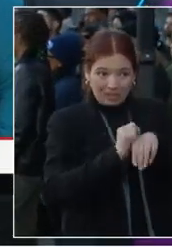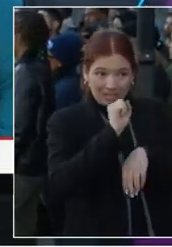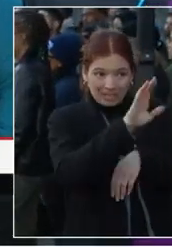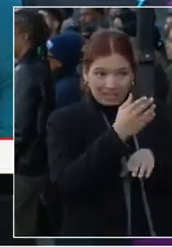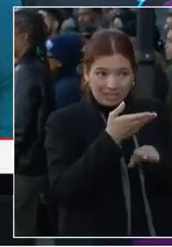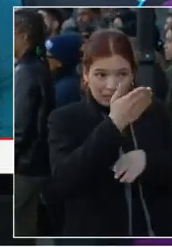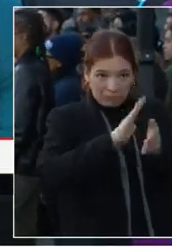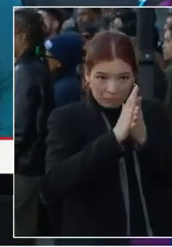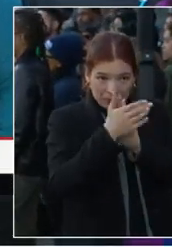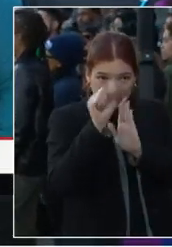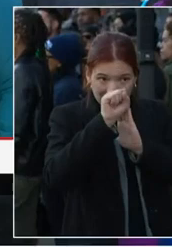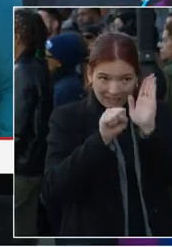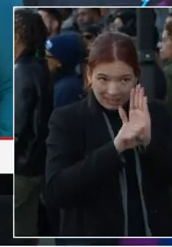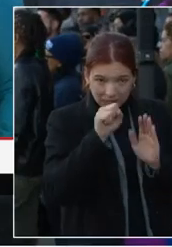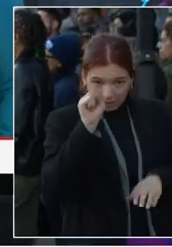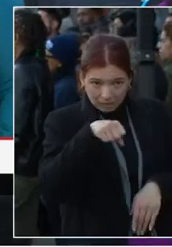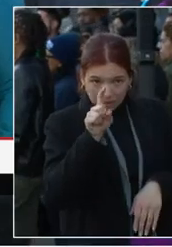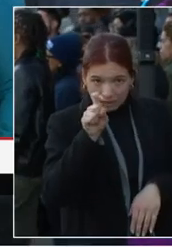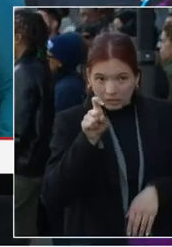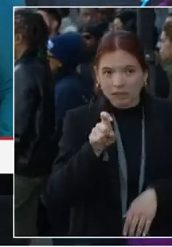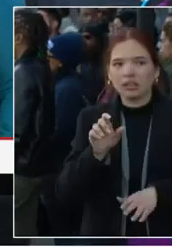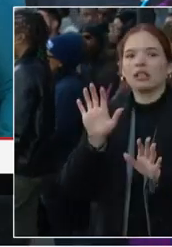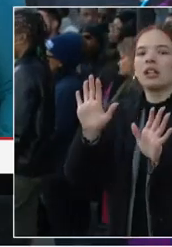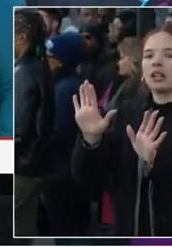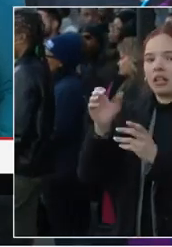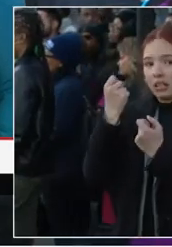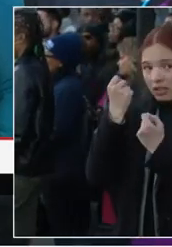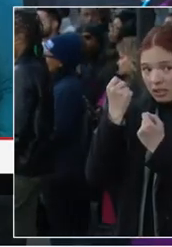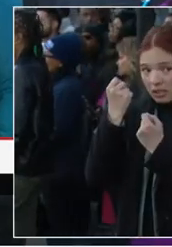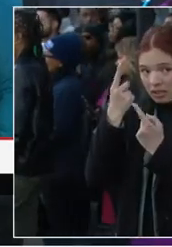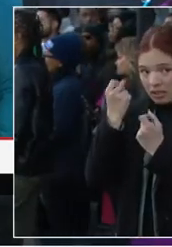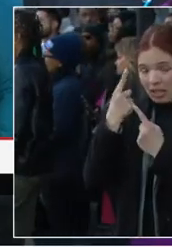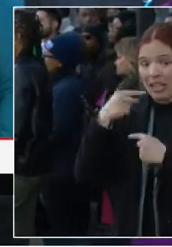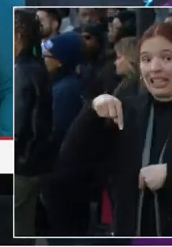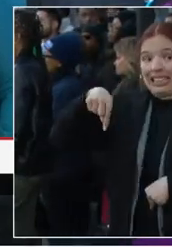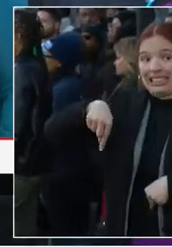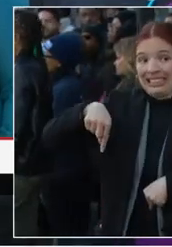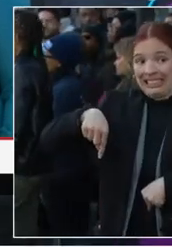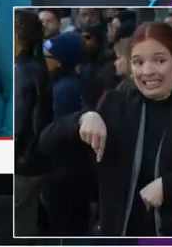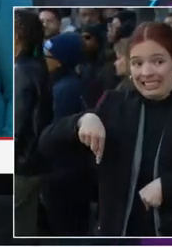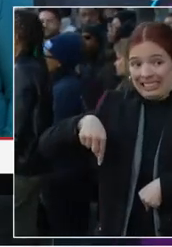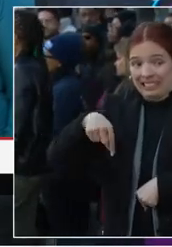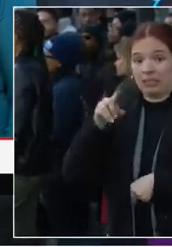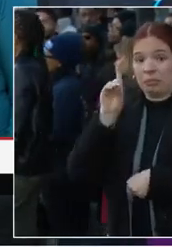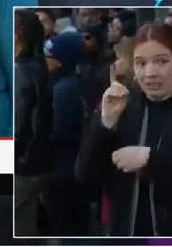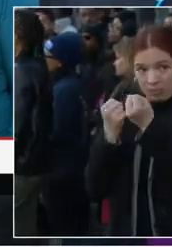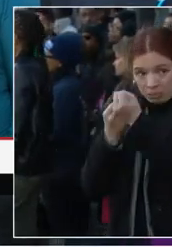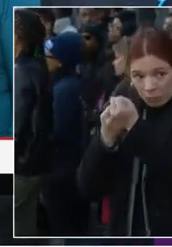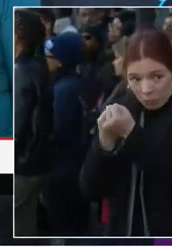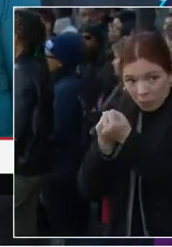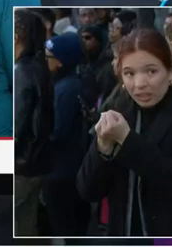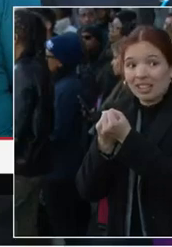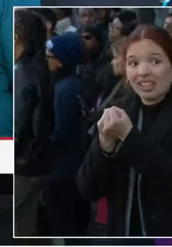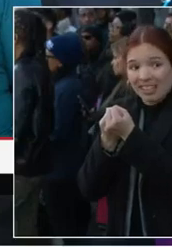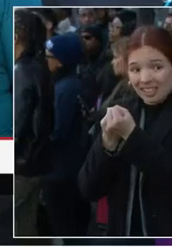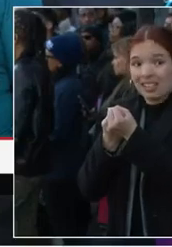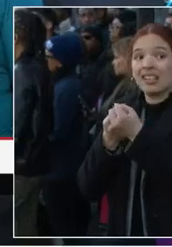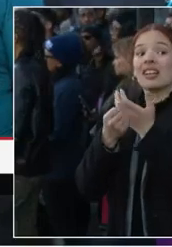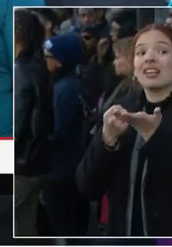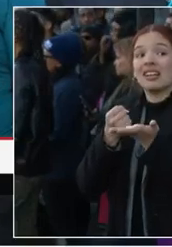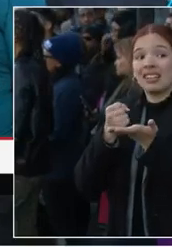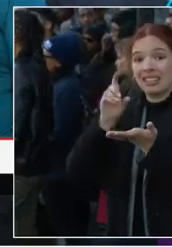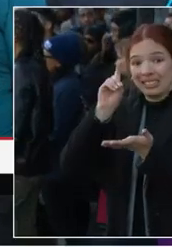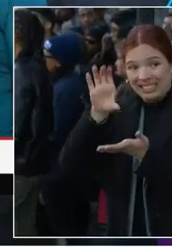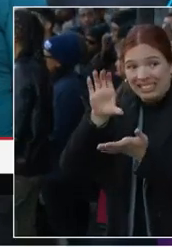Steve, the question was, well, how big a blow is this to statehood? And this is what I know.